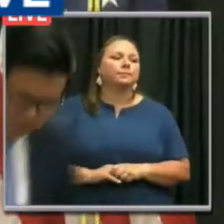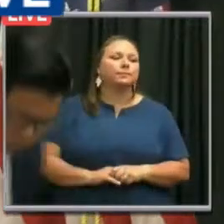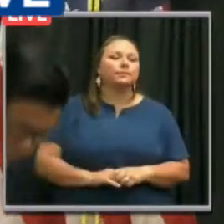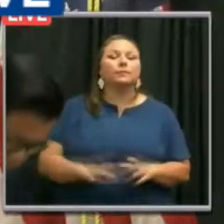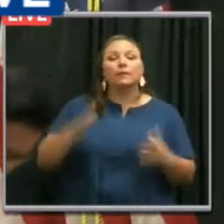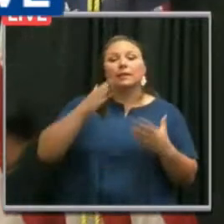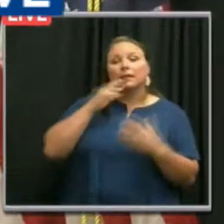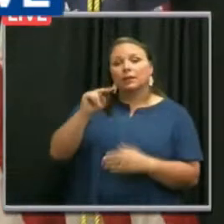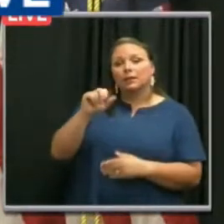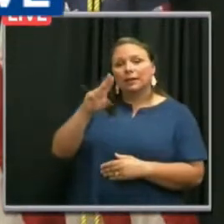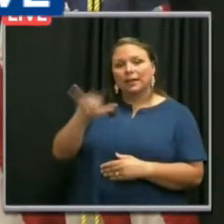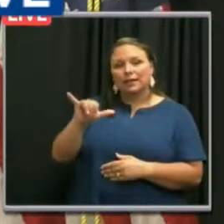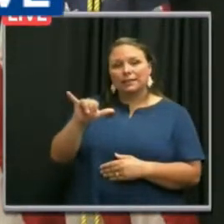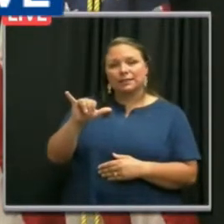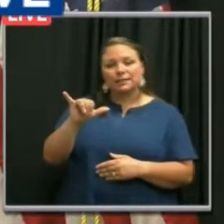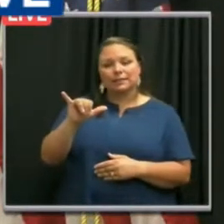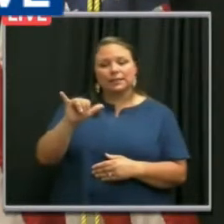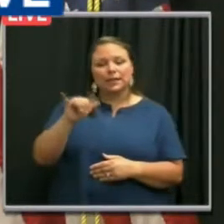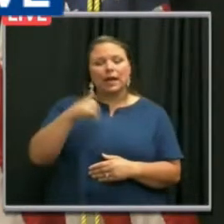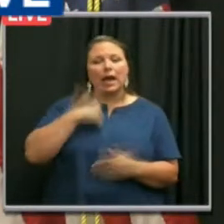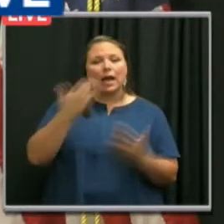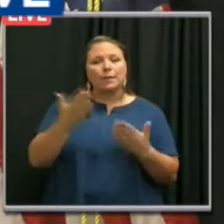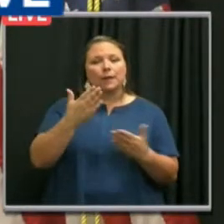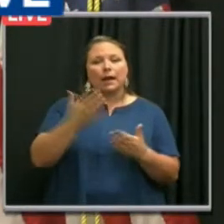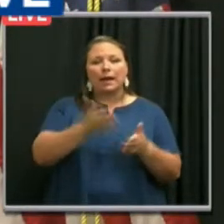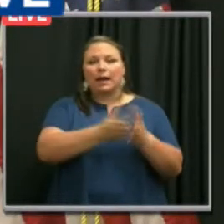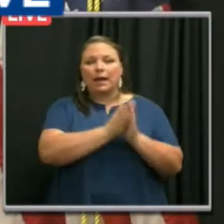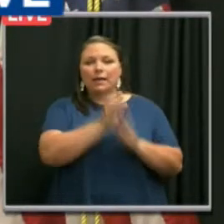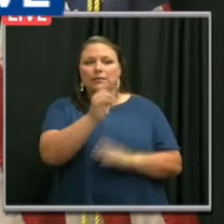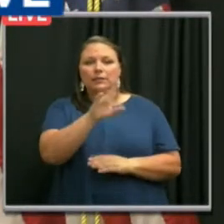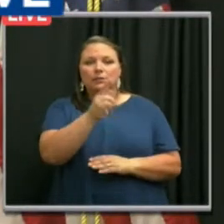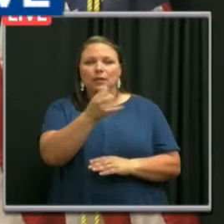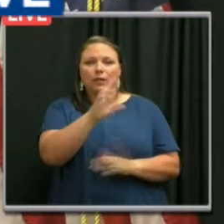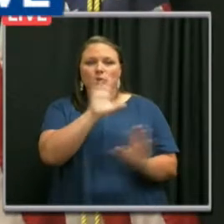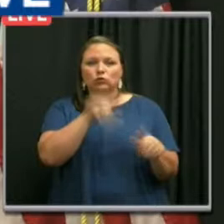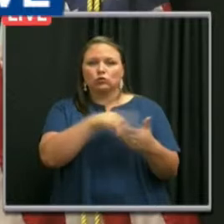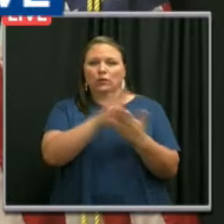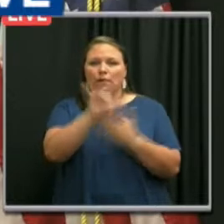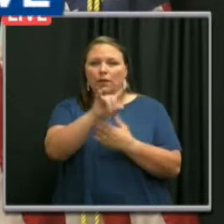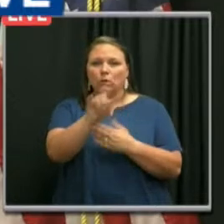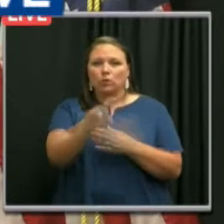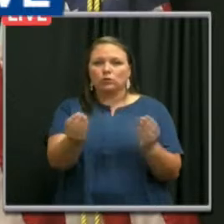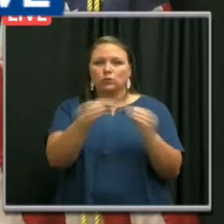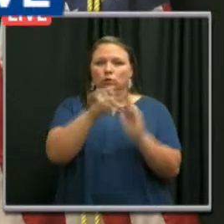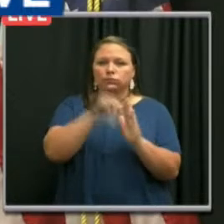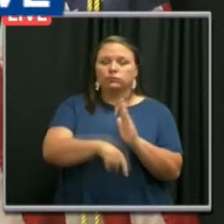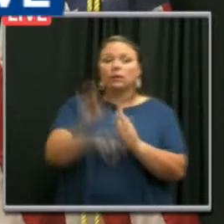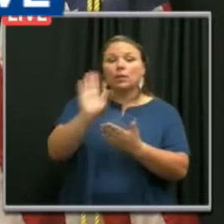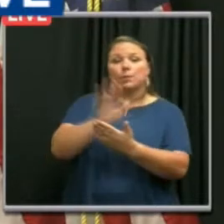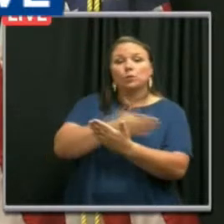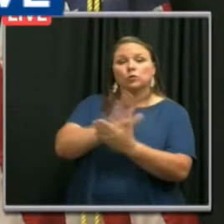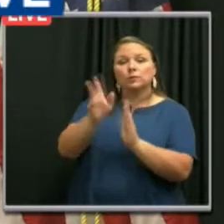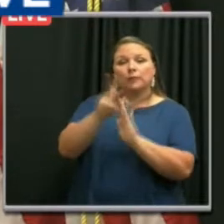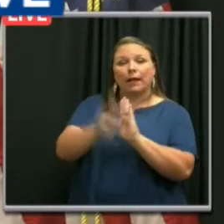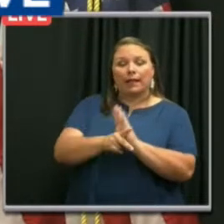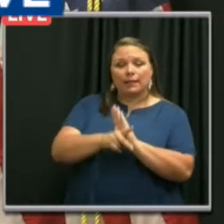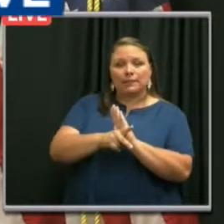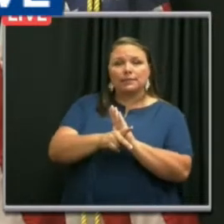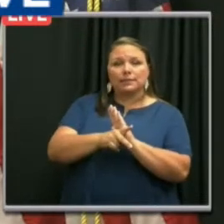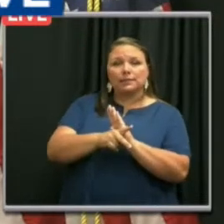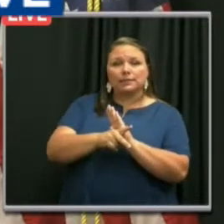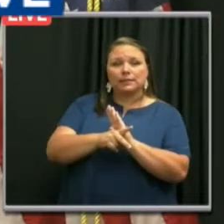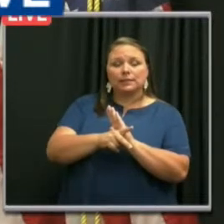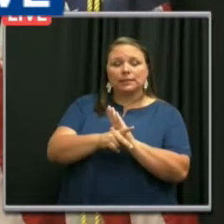Thank you, Nancy, and I may get Dr. Jahangir to address that further. The musicians' policy